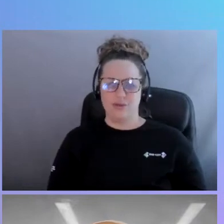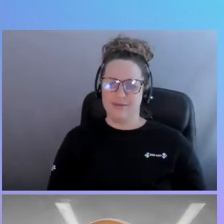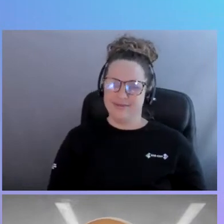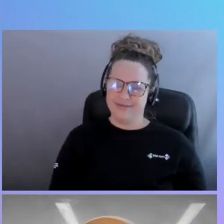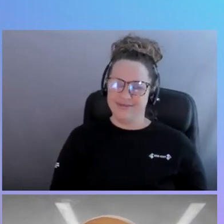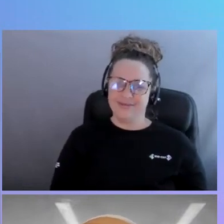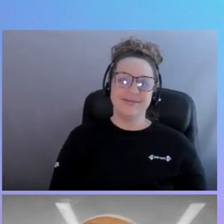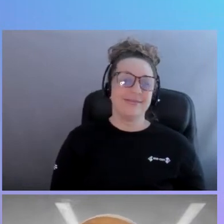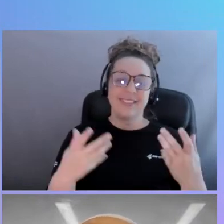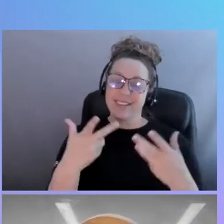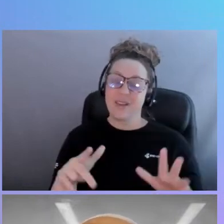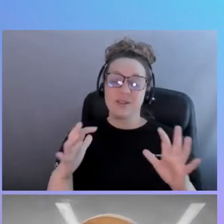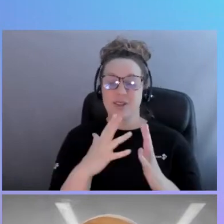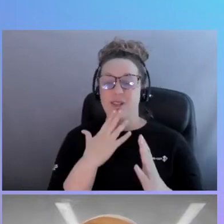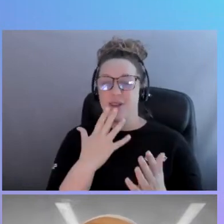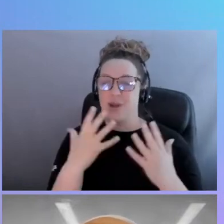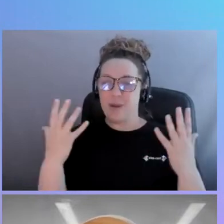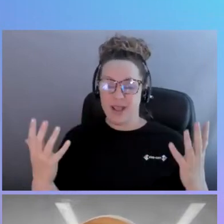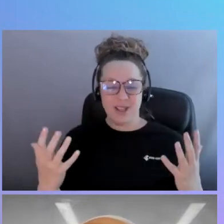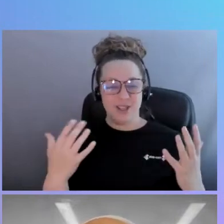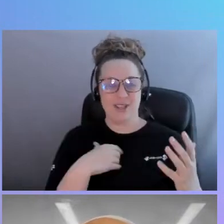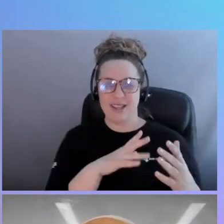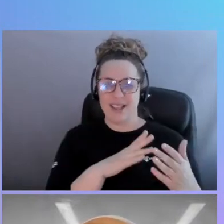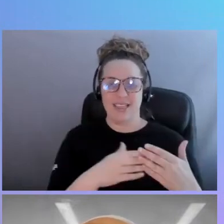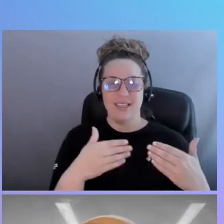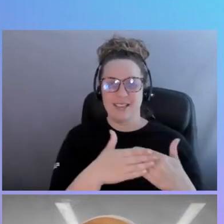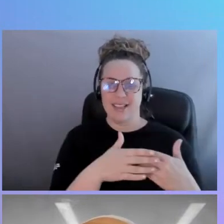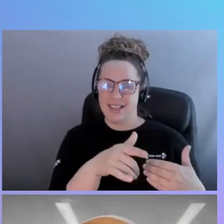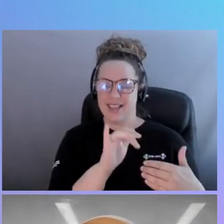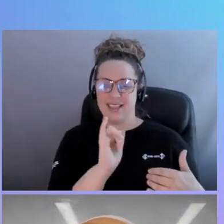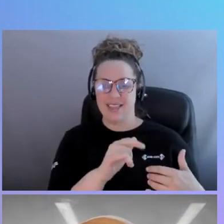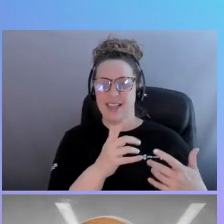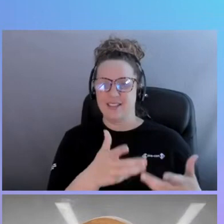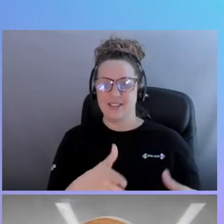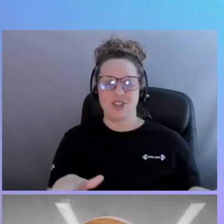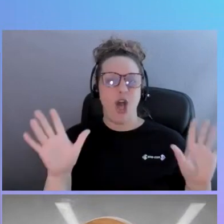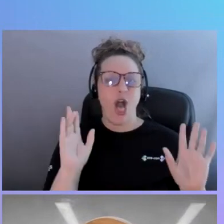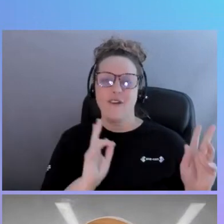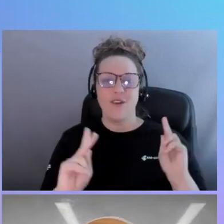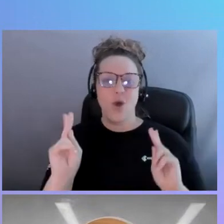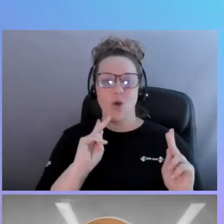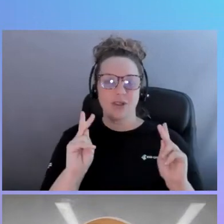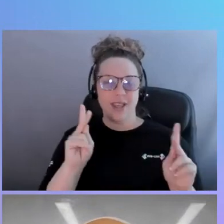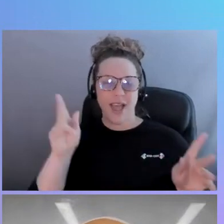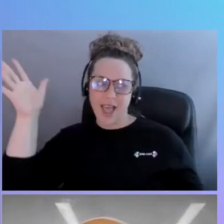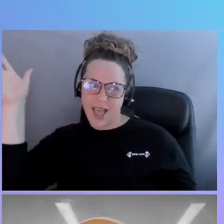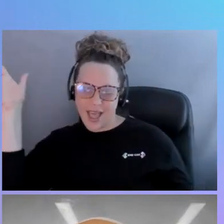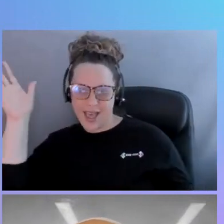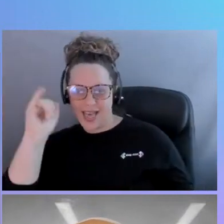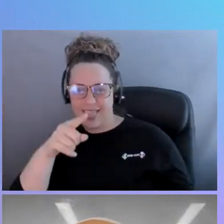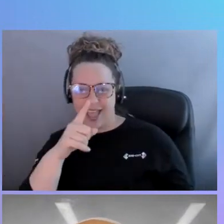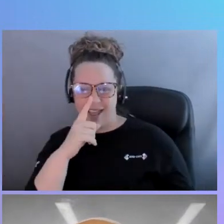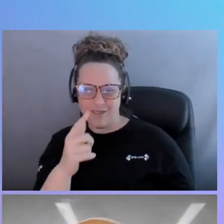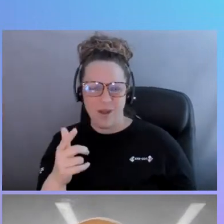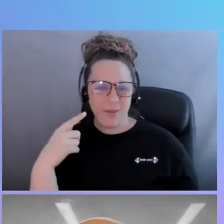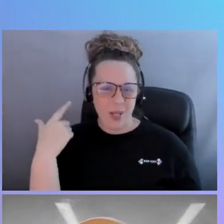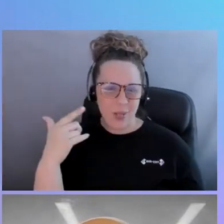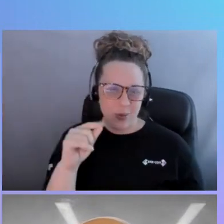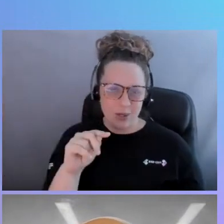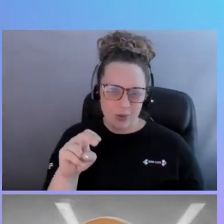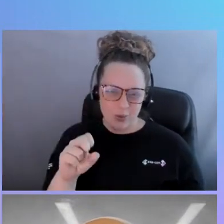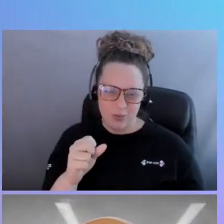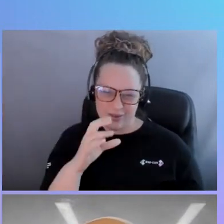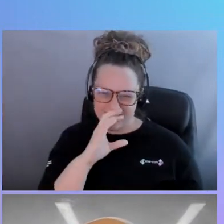So yeah, that was all. Thank you very much. In the slide, that's all, folks. Cartoon from the Looney Tunes. It